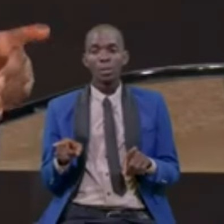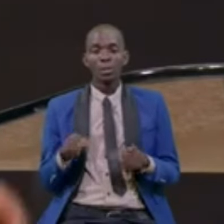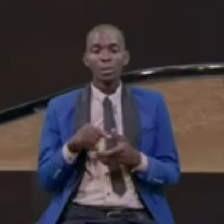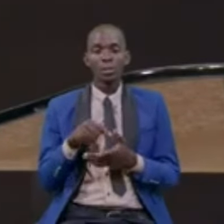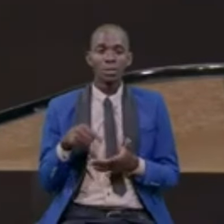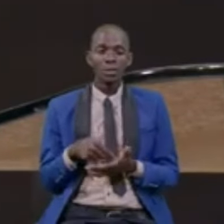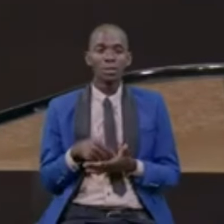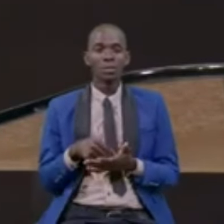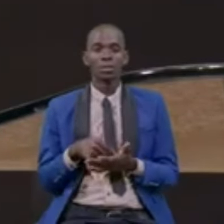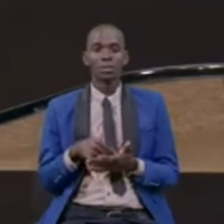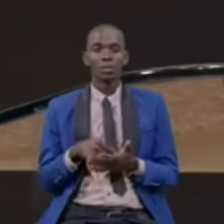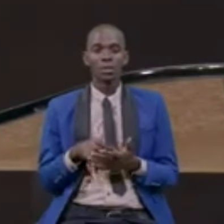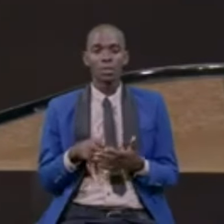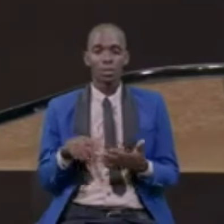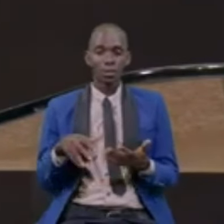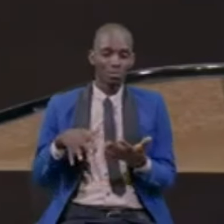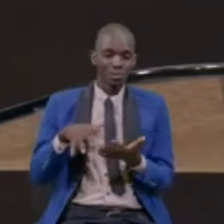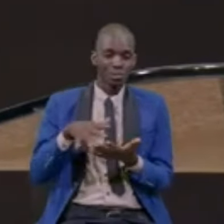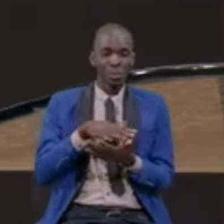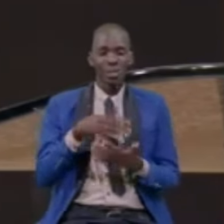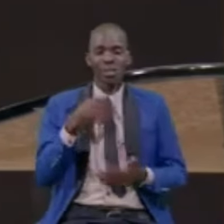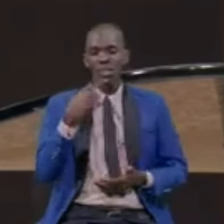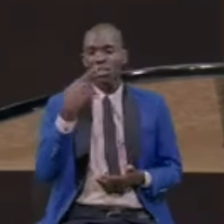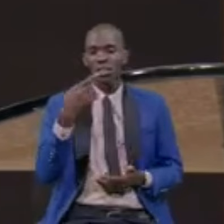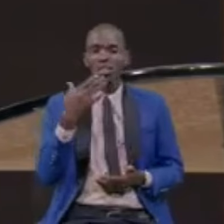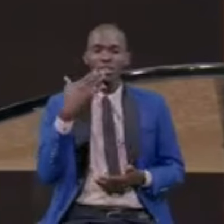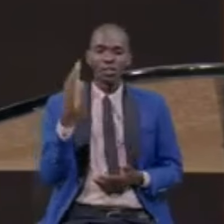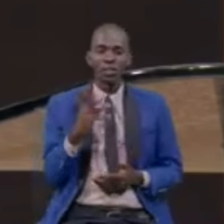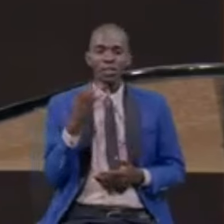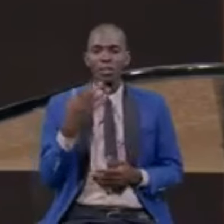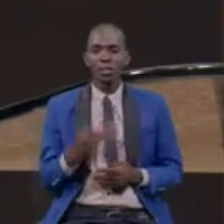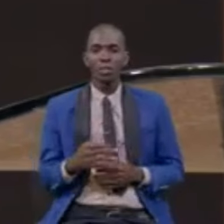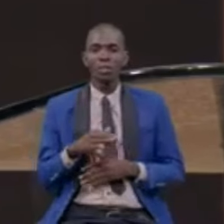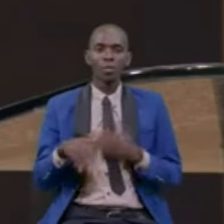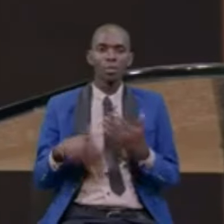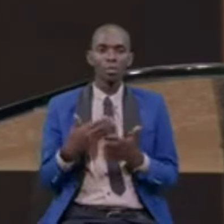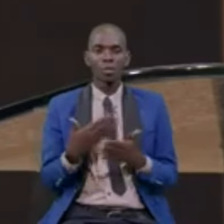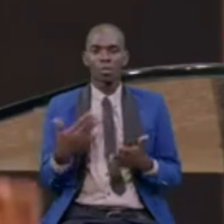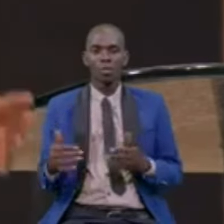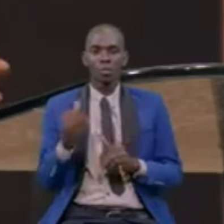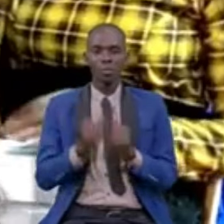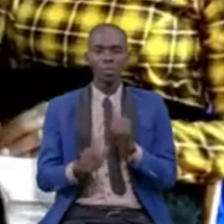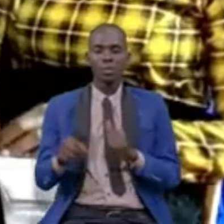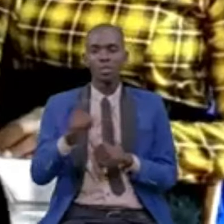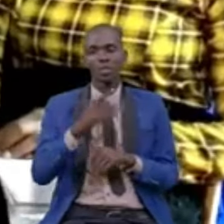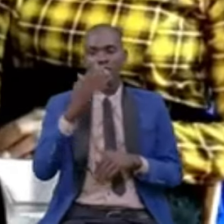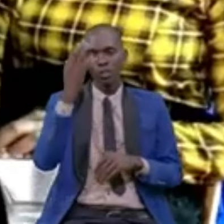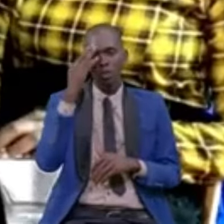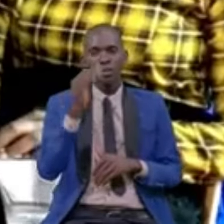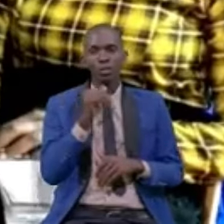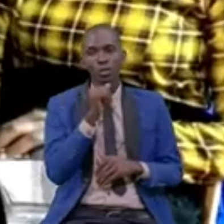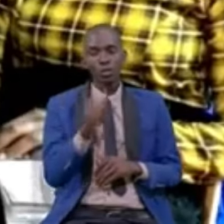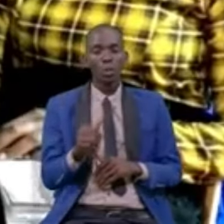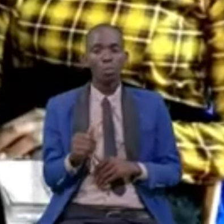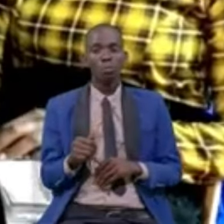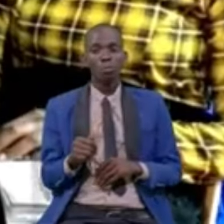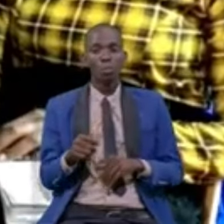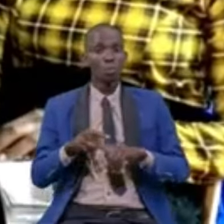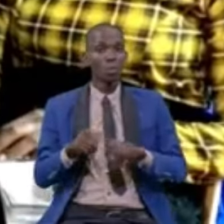evil of those things which they know not, but what they